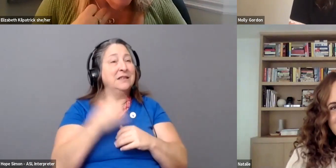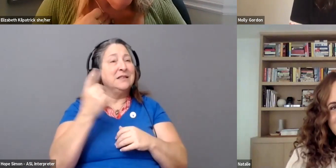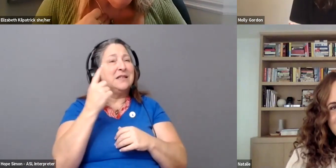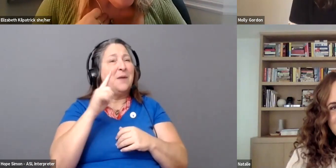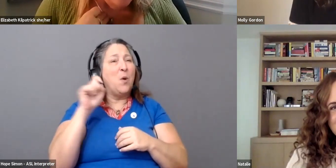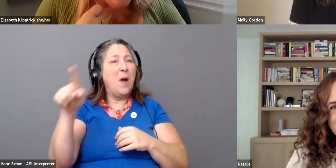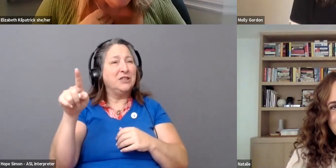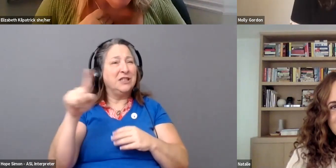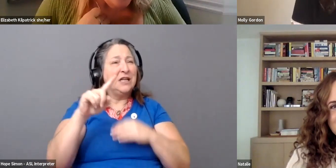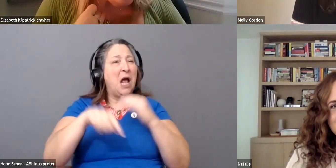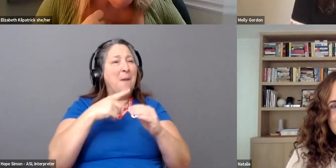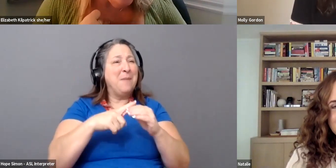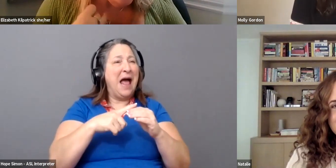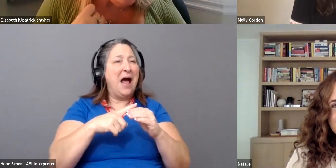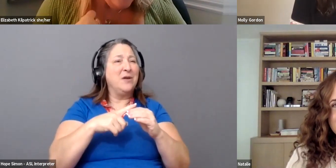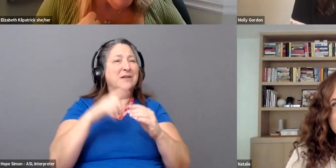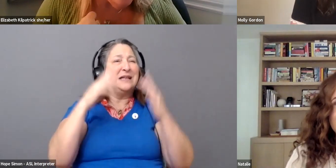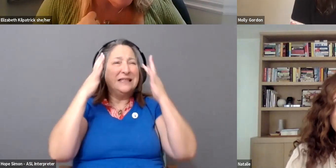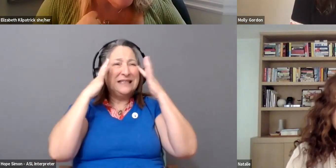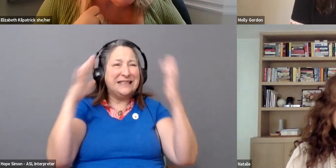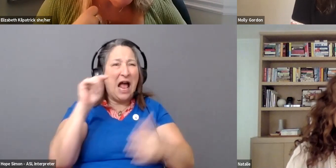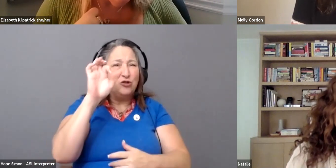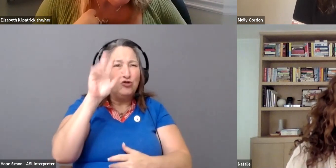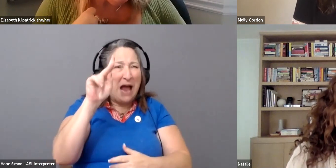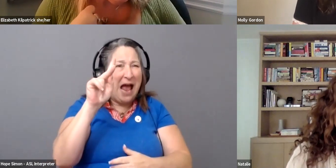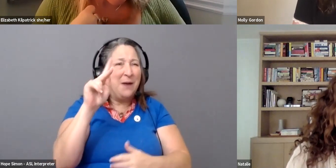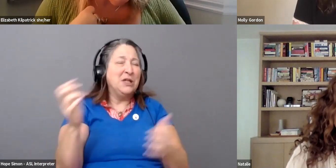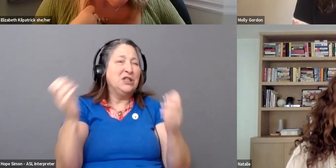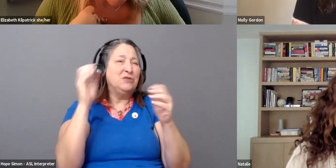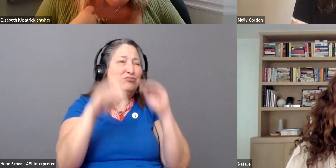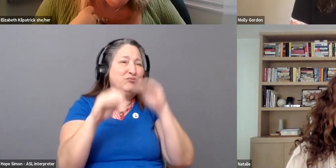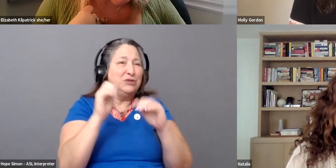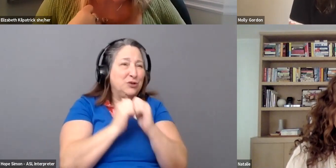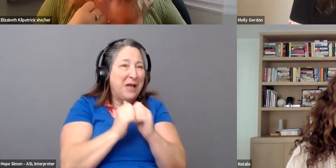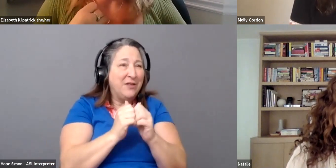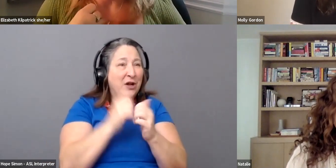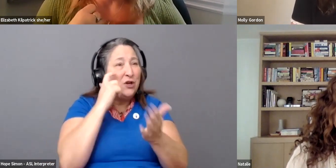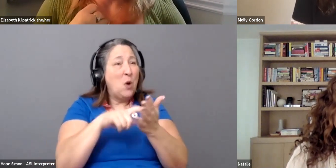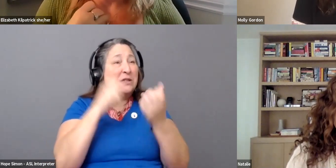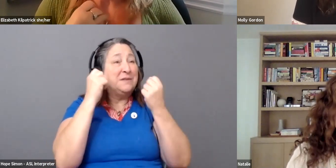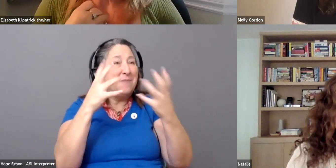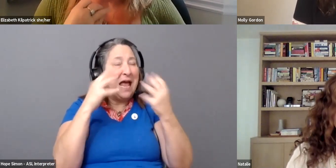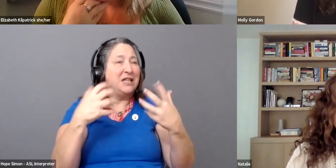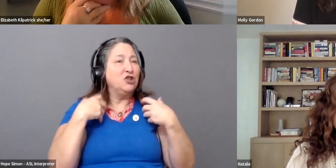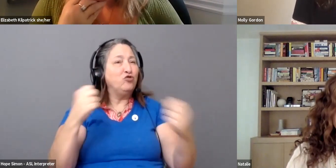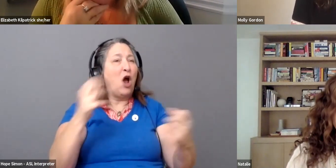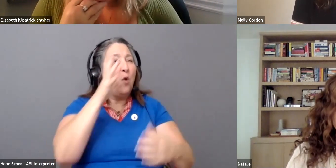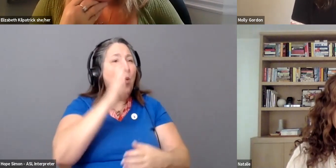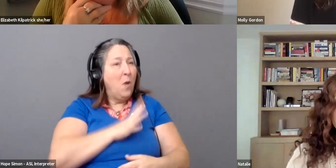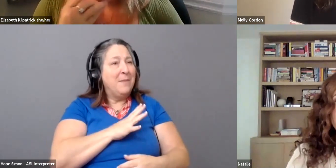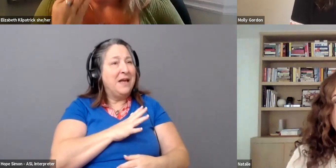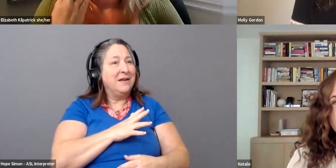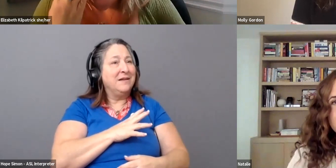song, about the soundtrack and the process of putting it together, because they noticed a lot of strong women artists in the mix, and it was so great to hear.